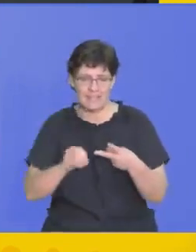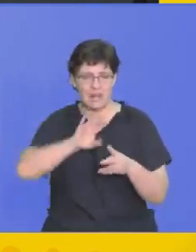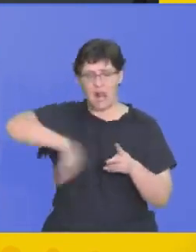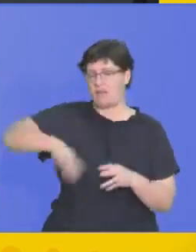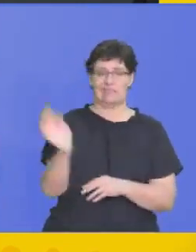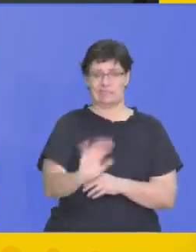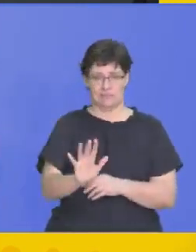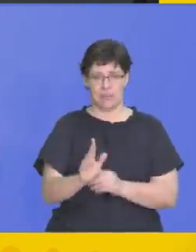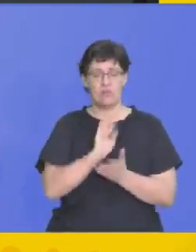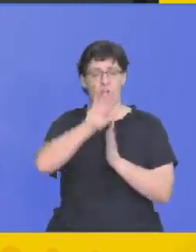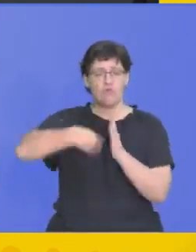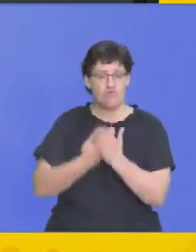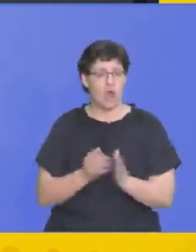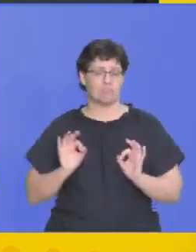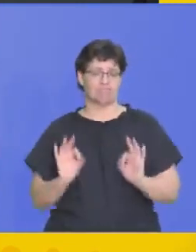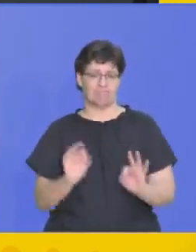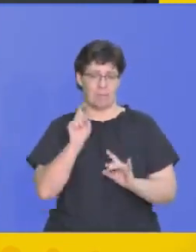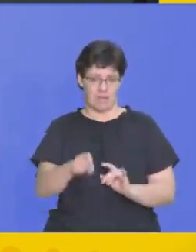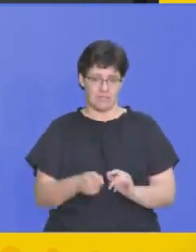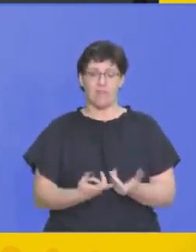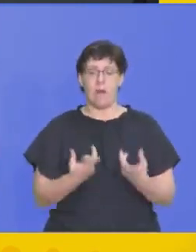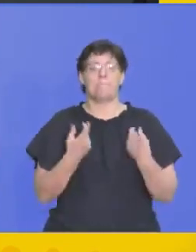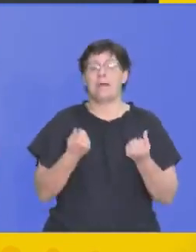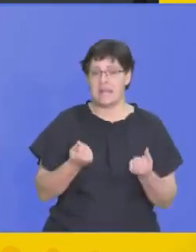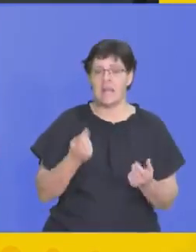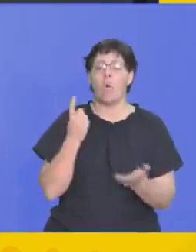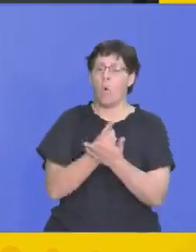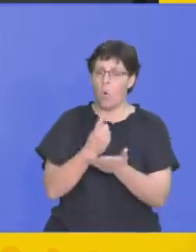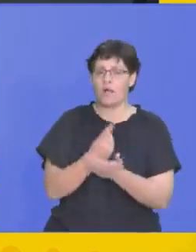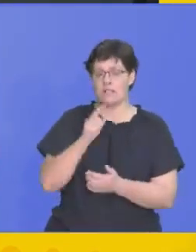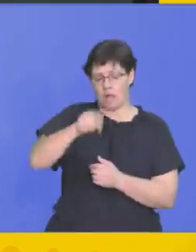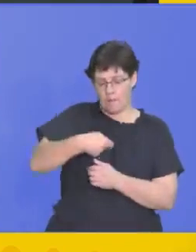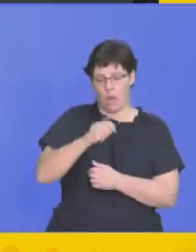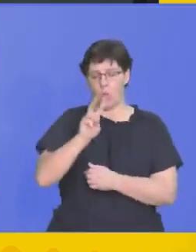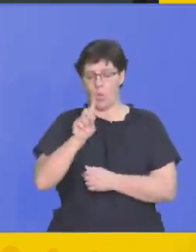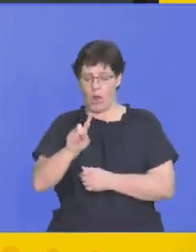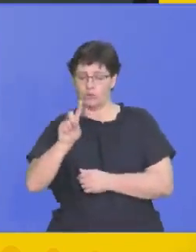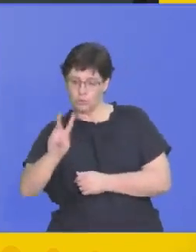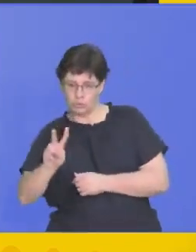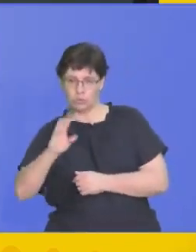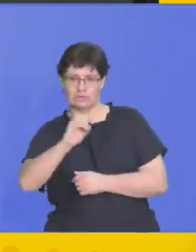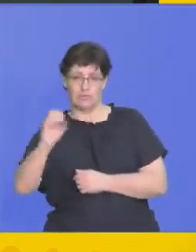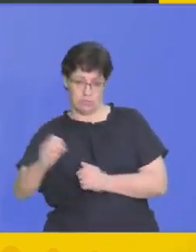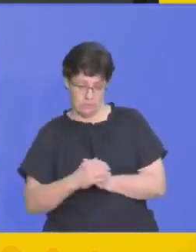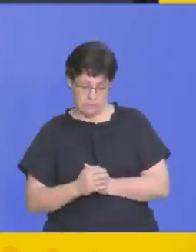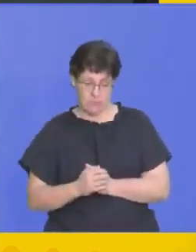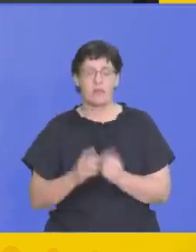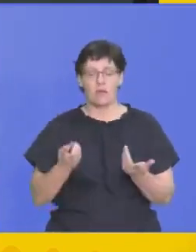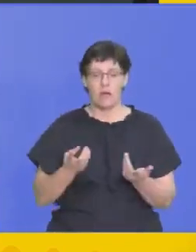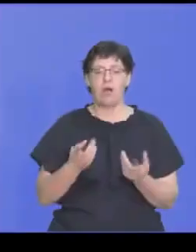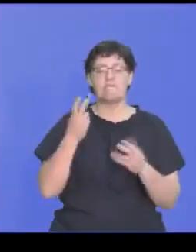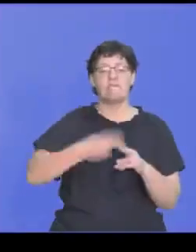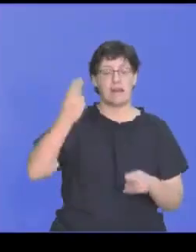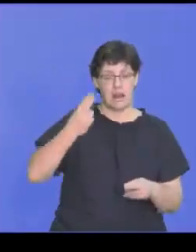your units. Make sure you round correctly. For example, money is always 2 decimal places.